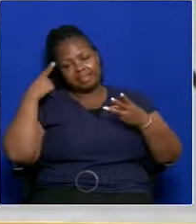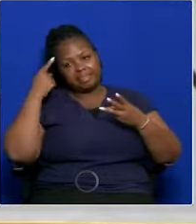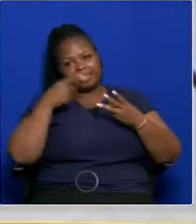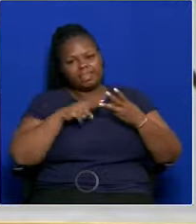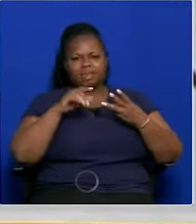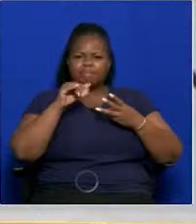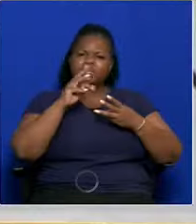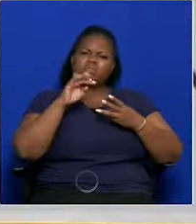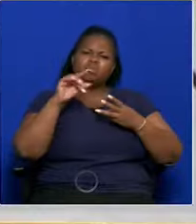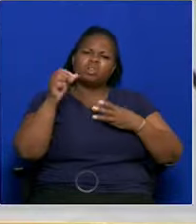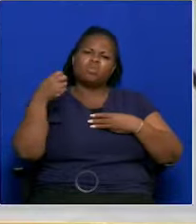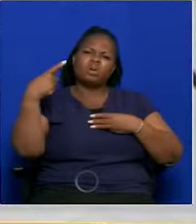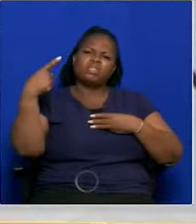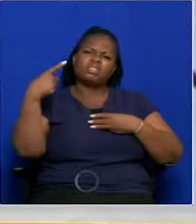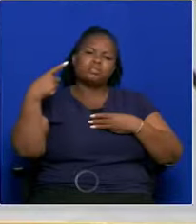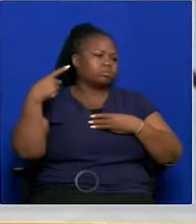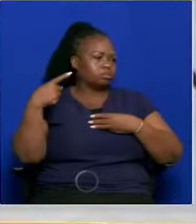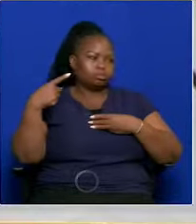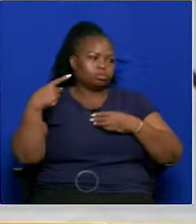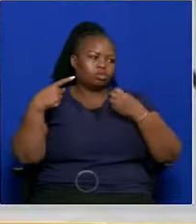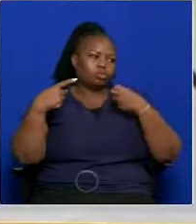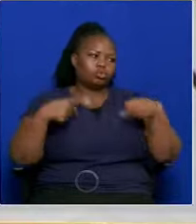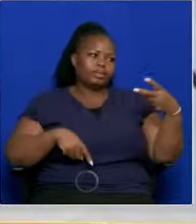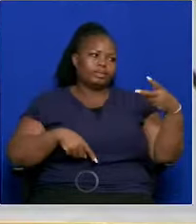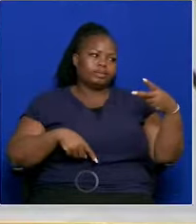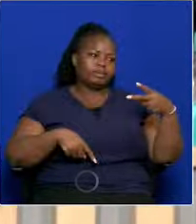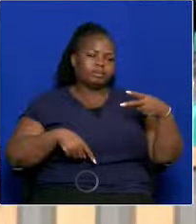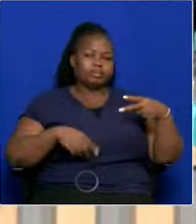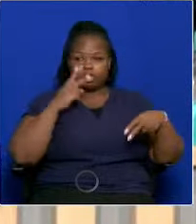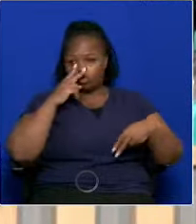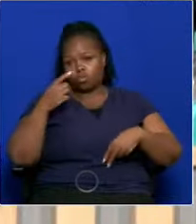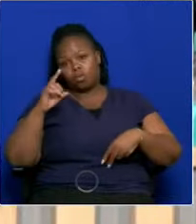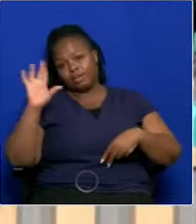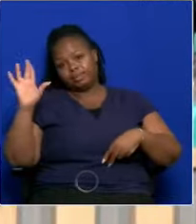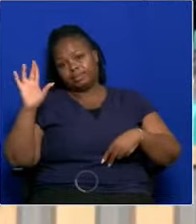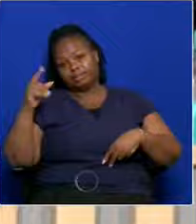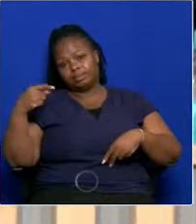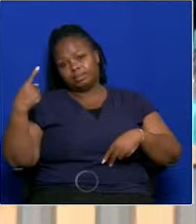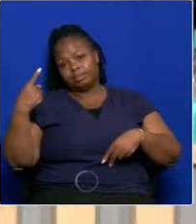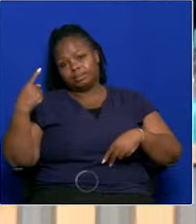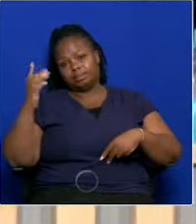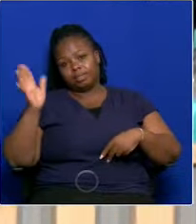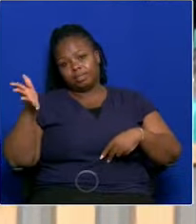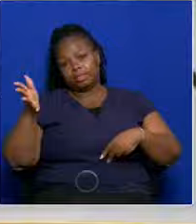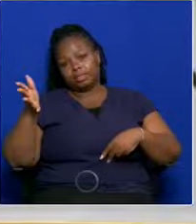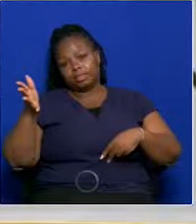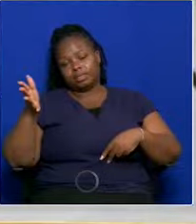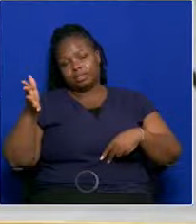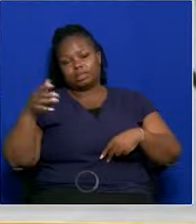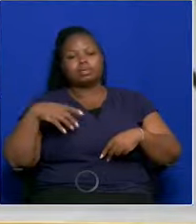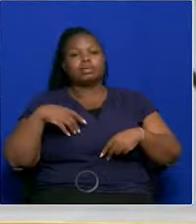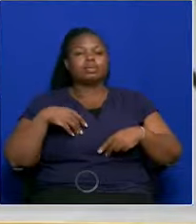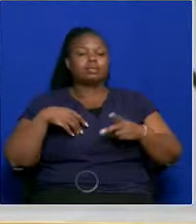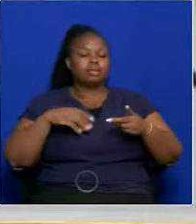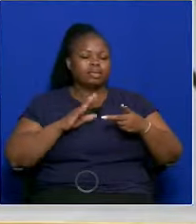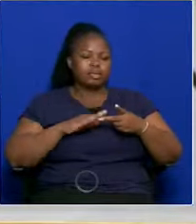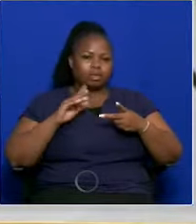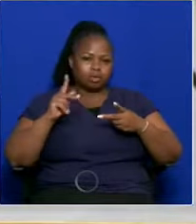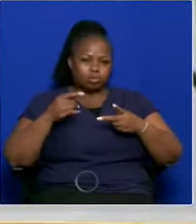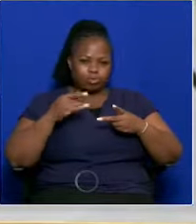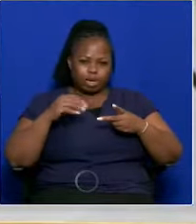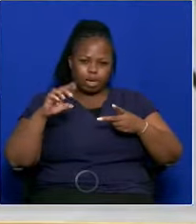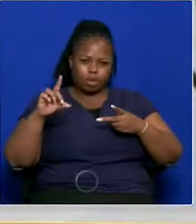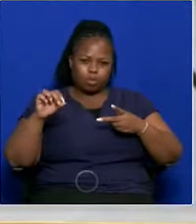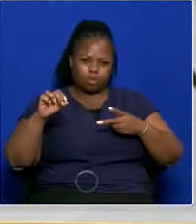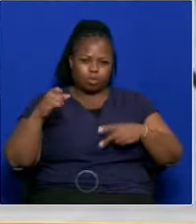twice. No, I saw once when he sent to me. And then General Kumalo, it was